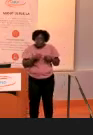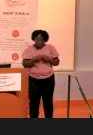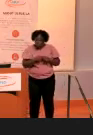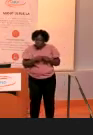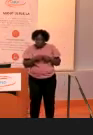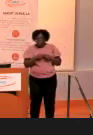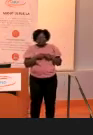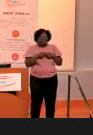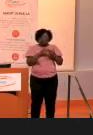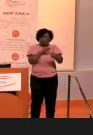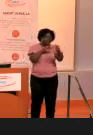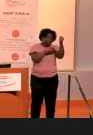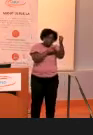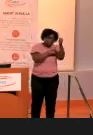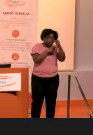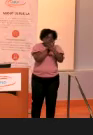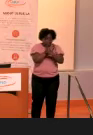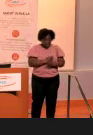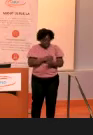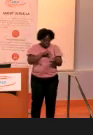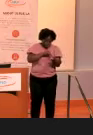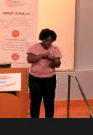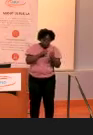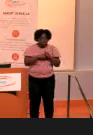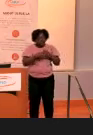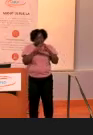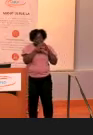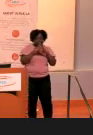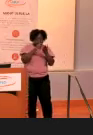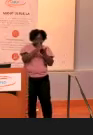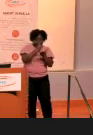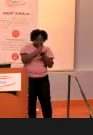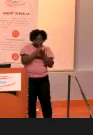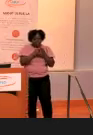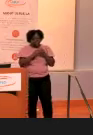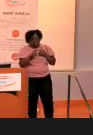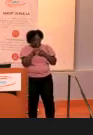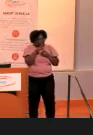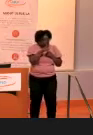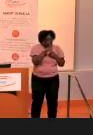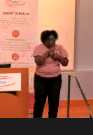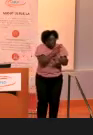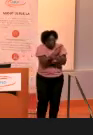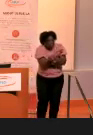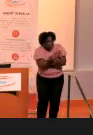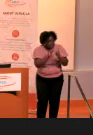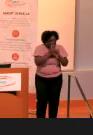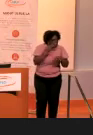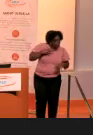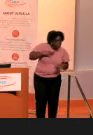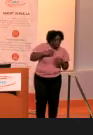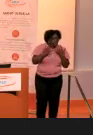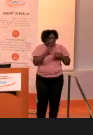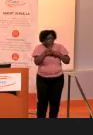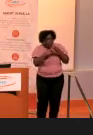the rheumatologist and the cell therapist into what type of preconditioning the patient would benefit the patient most. They